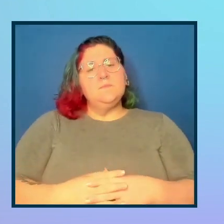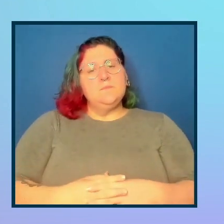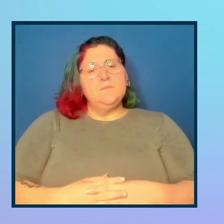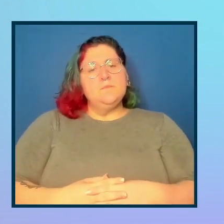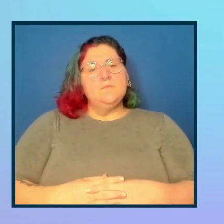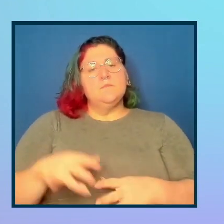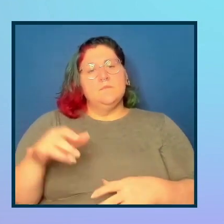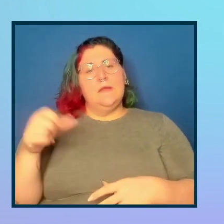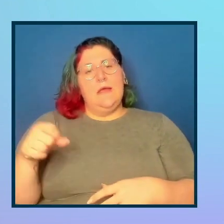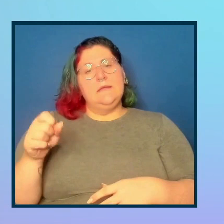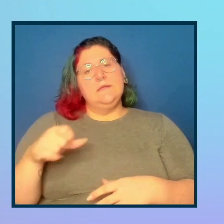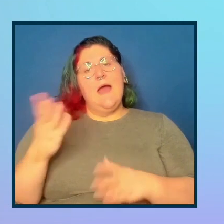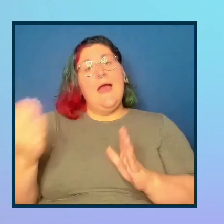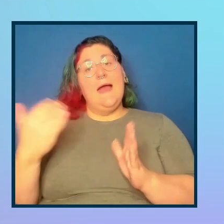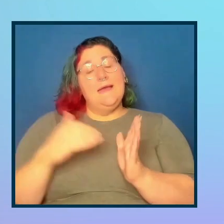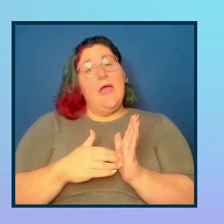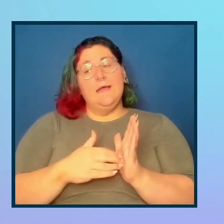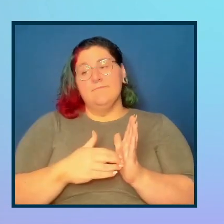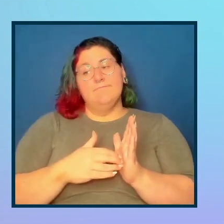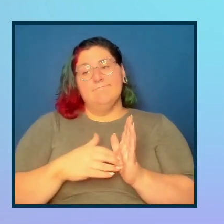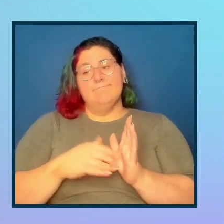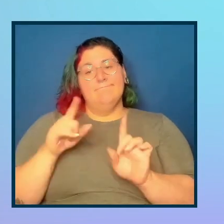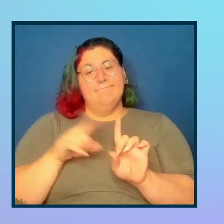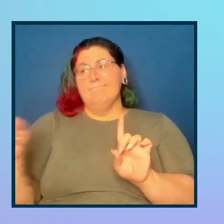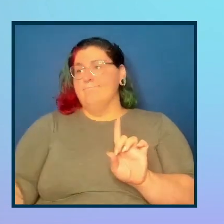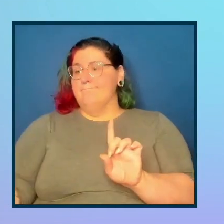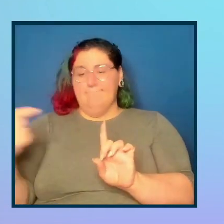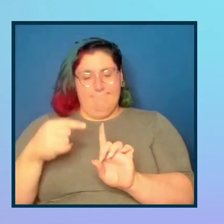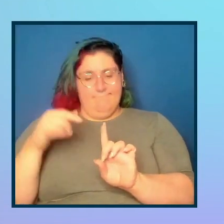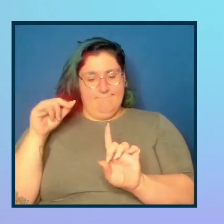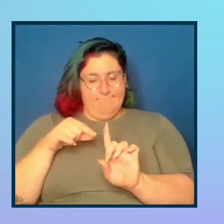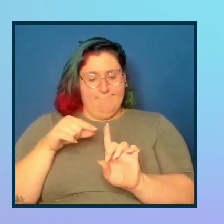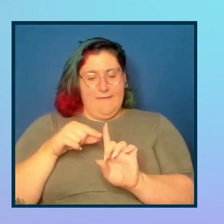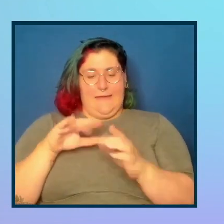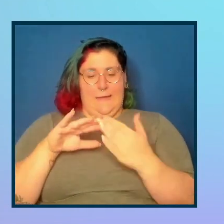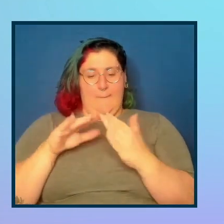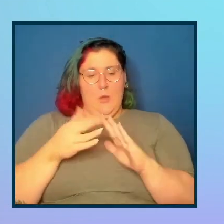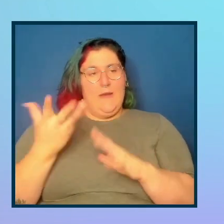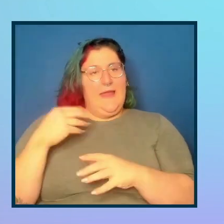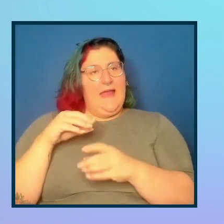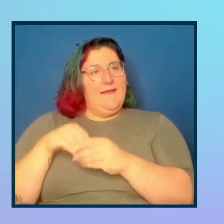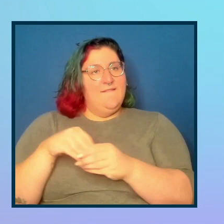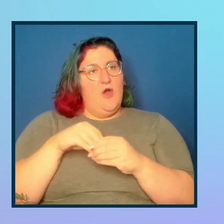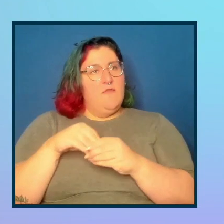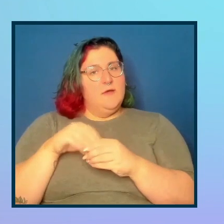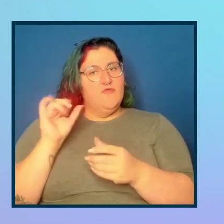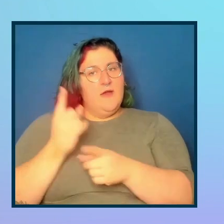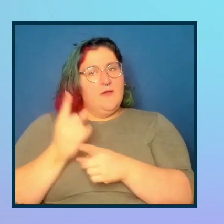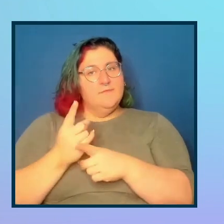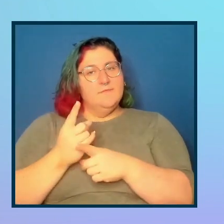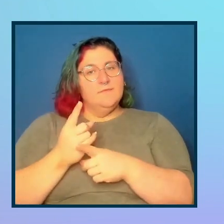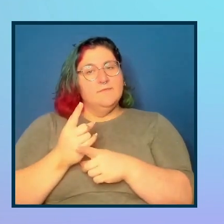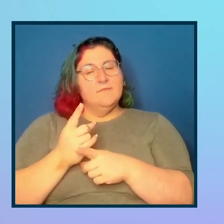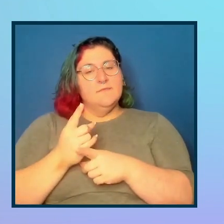that just brings us back to the community involvement, right? The change that is going to make, or